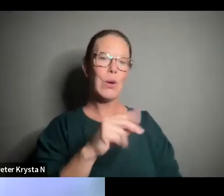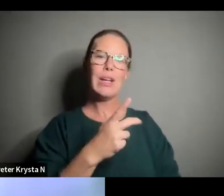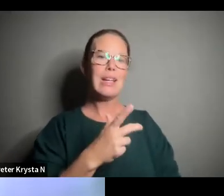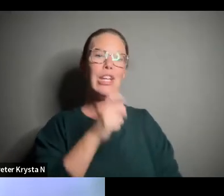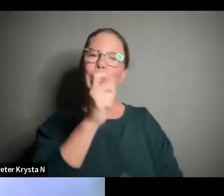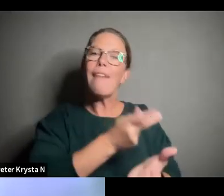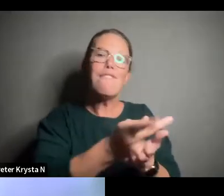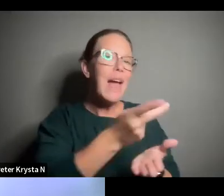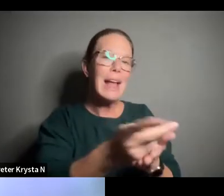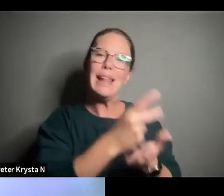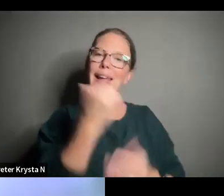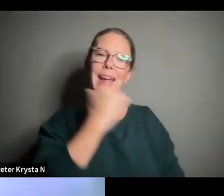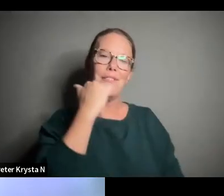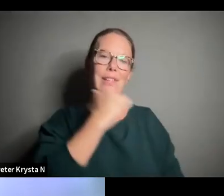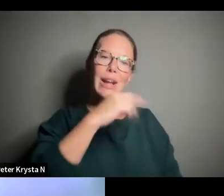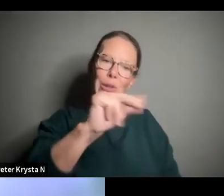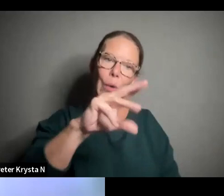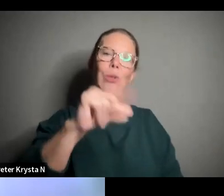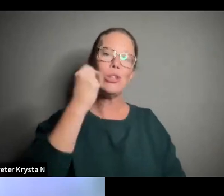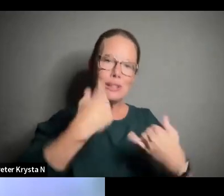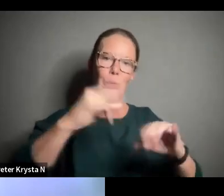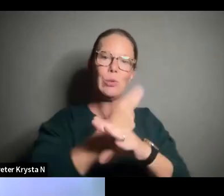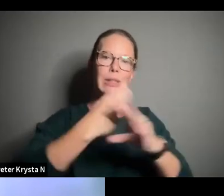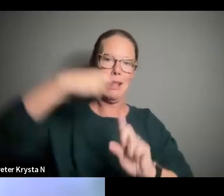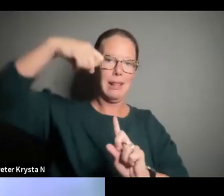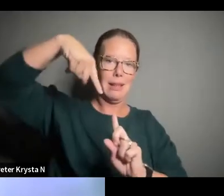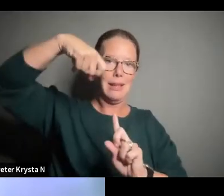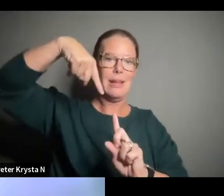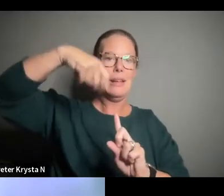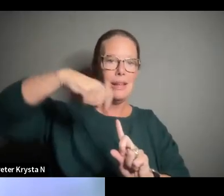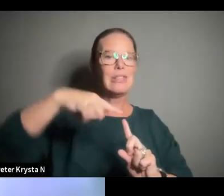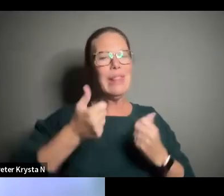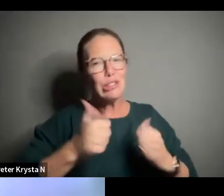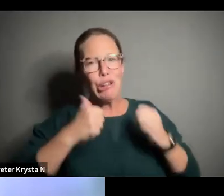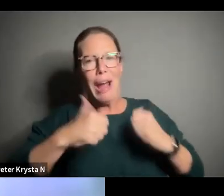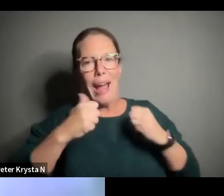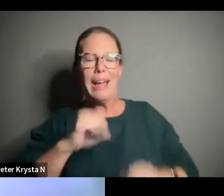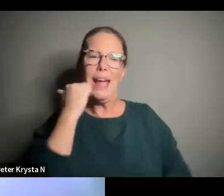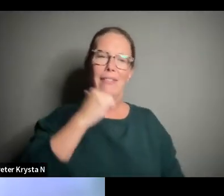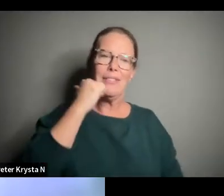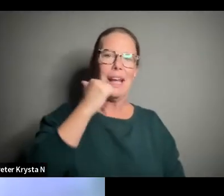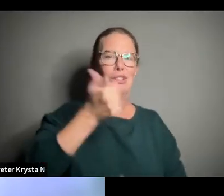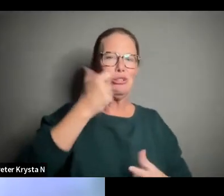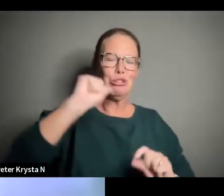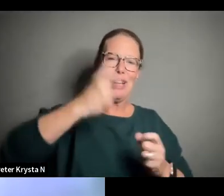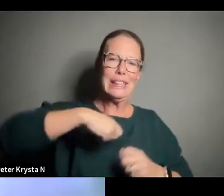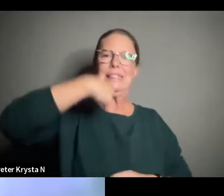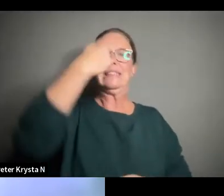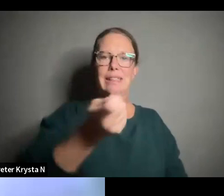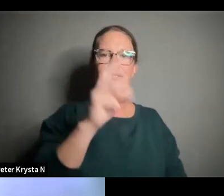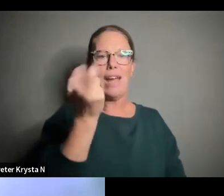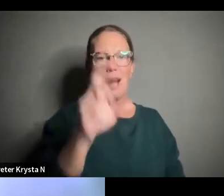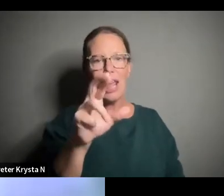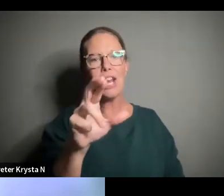without an added boost of electrical stimulation. So therefore, that try every day to be weaned off the ventilator and fail